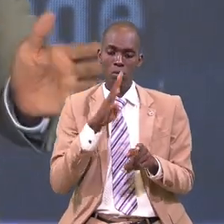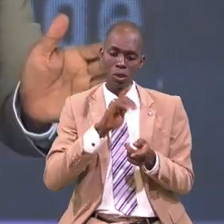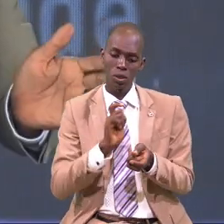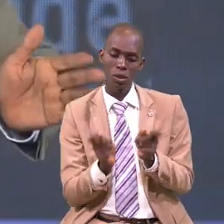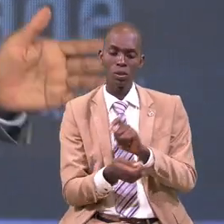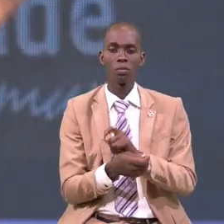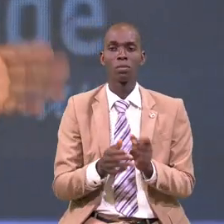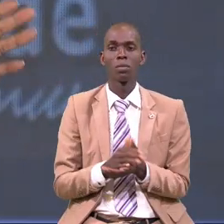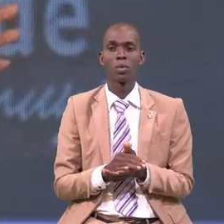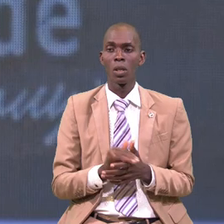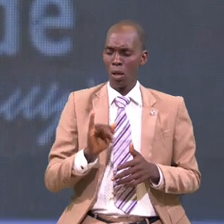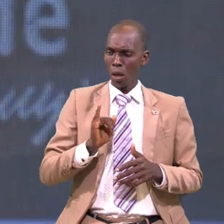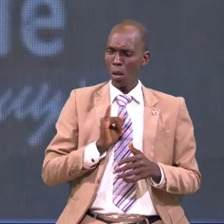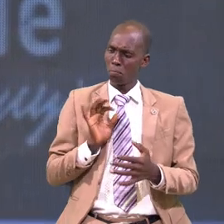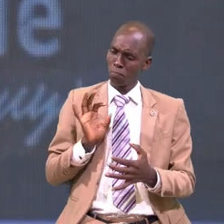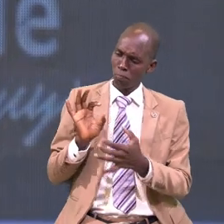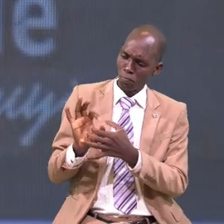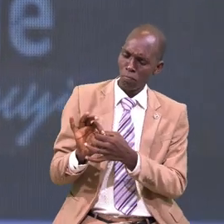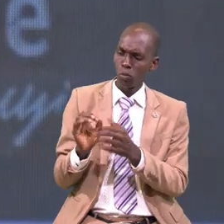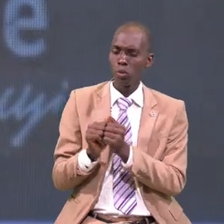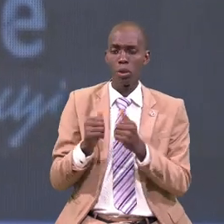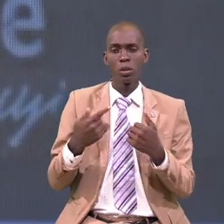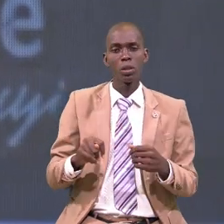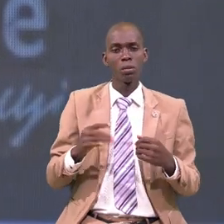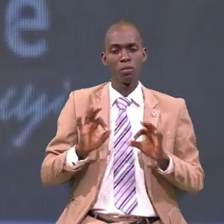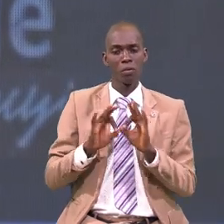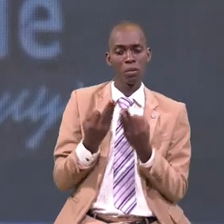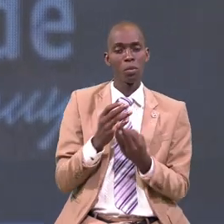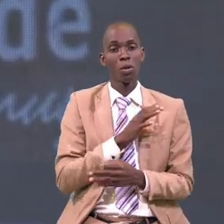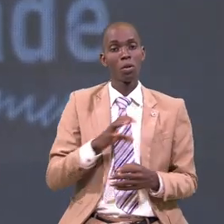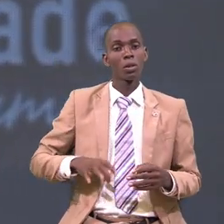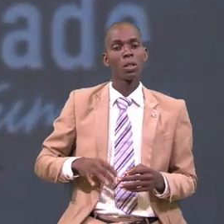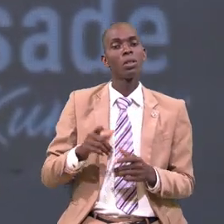I identify with the body of Christ, be ye transformed.